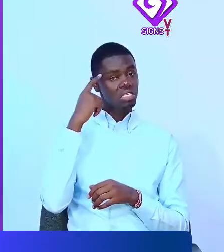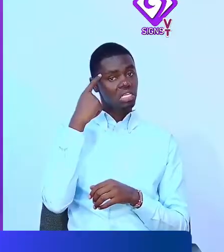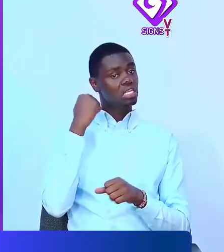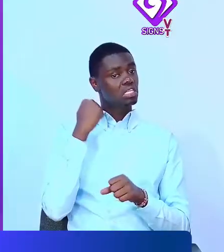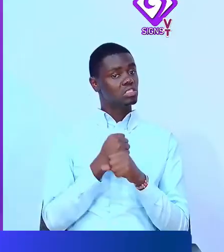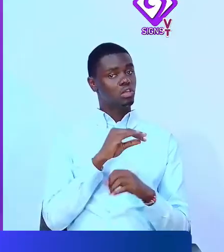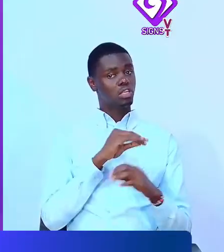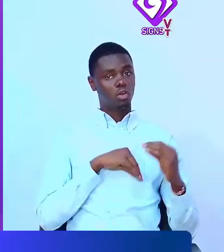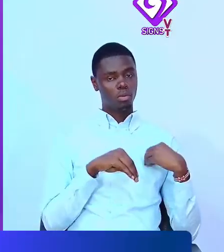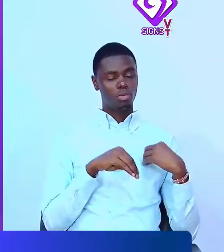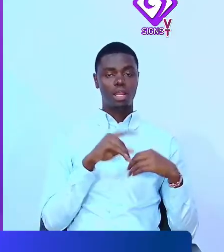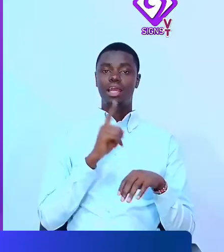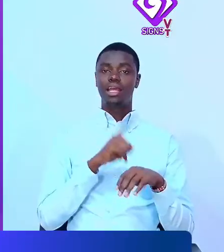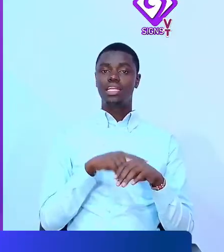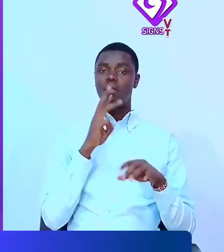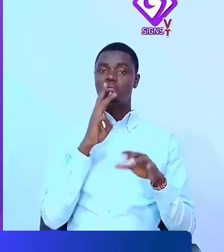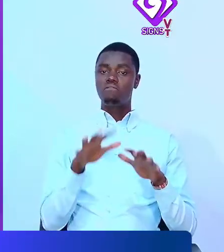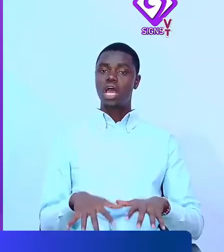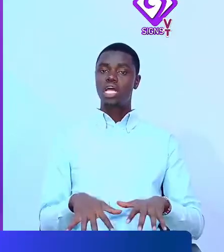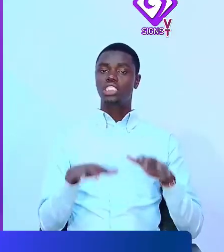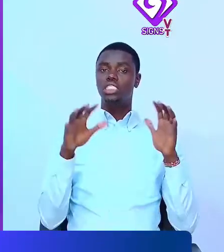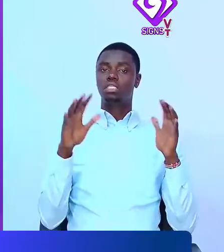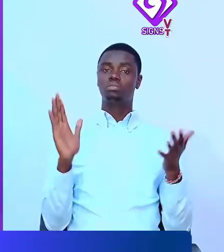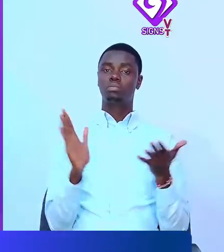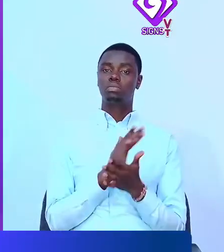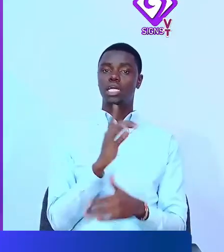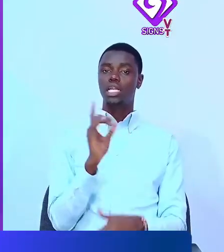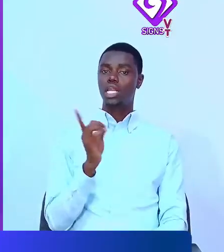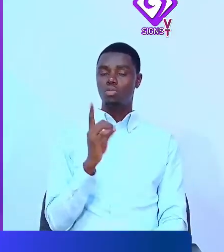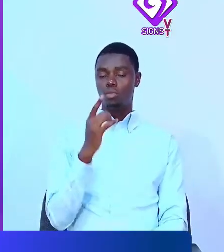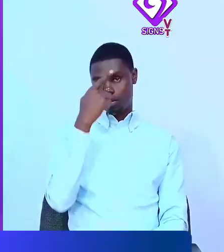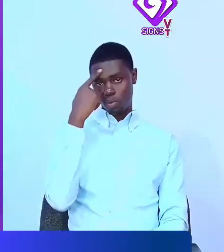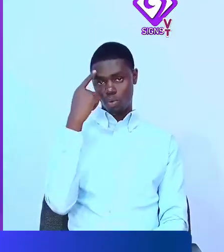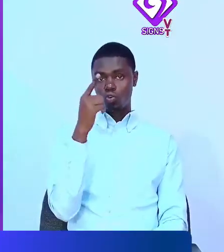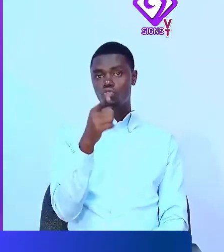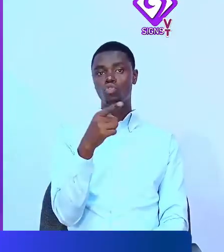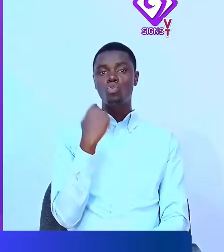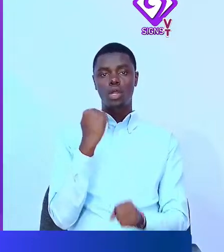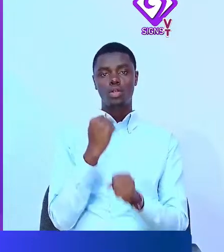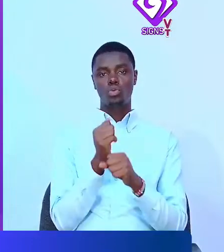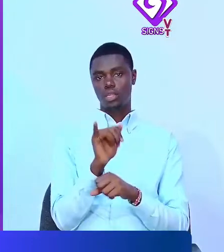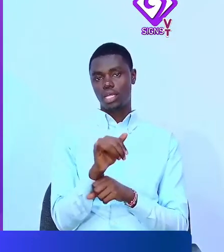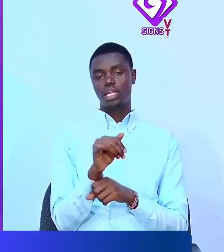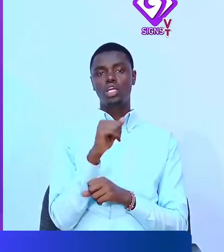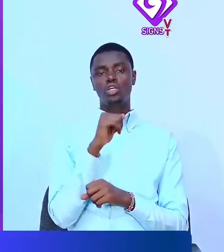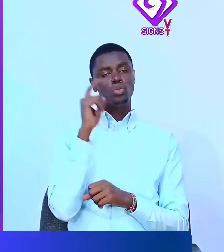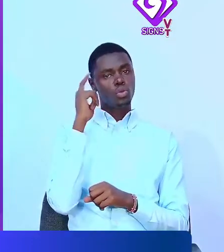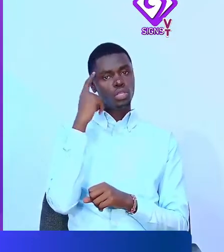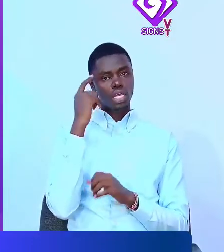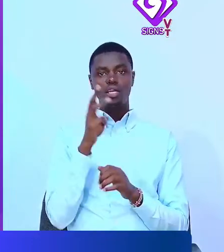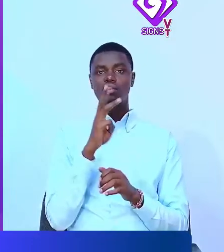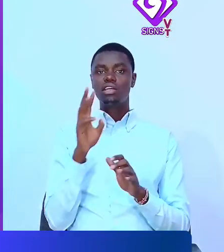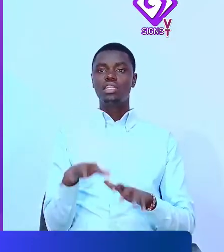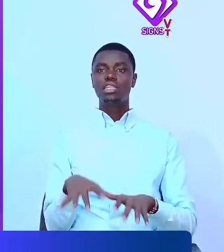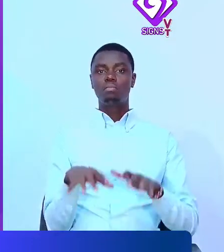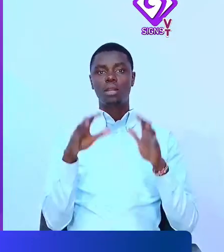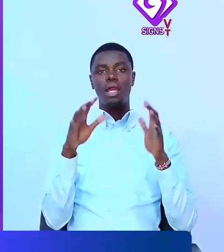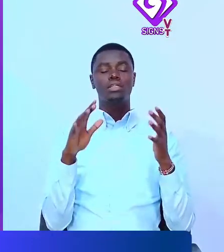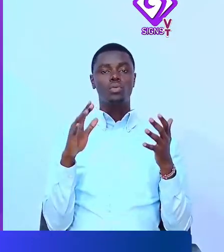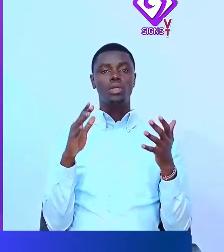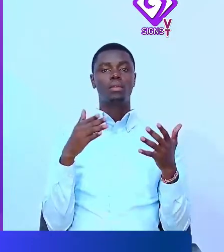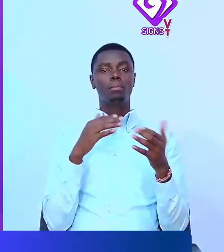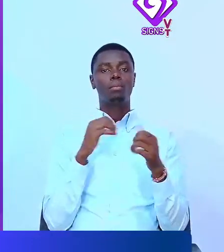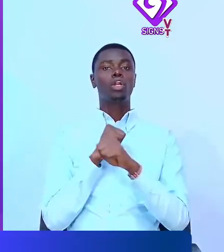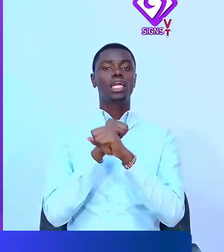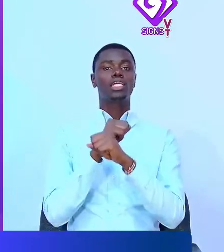it? When floods hit Nairobi, and it is because of you who is doing it, do you think the flood will spare your family members?